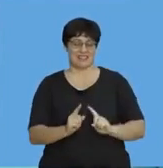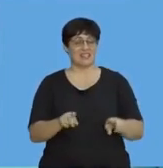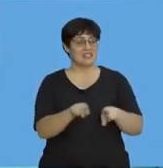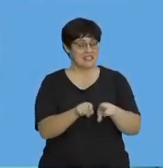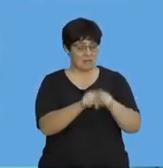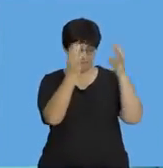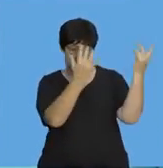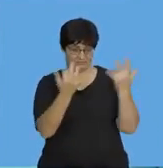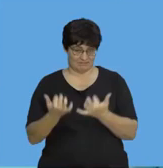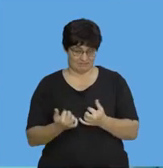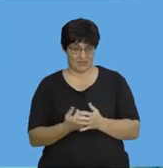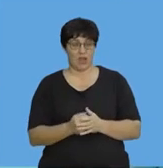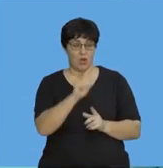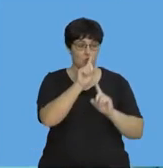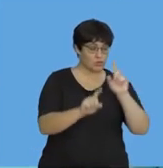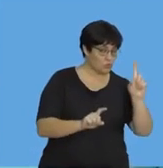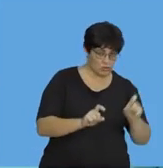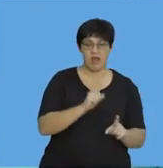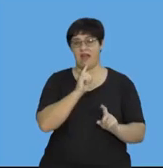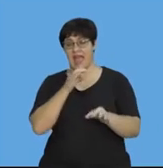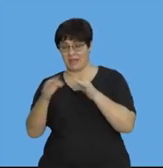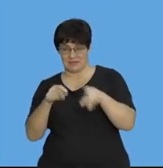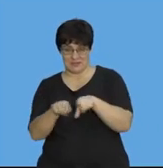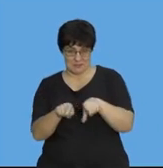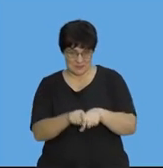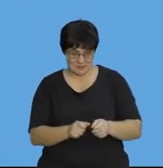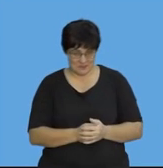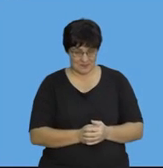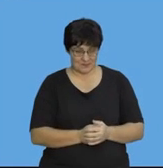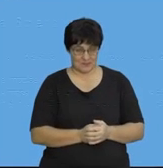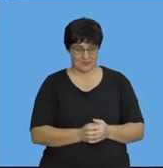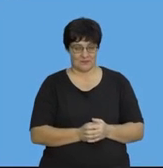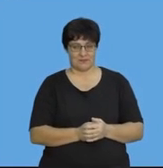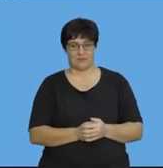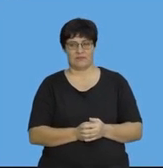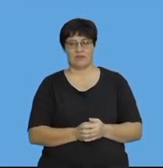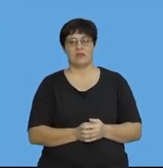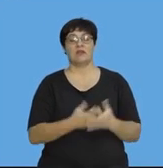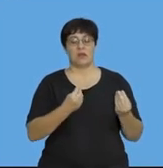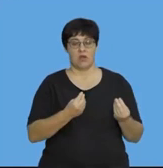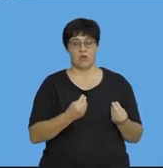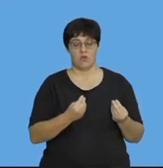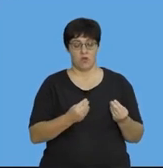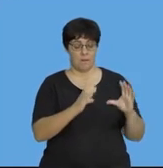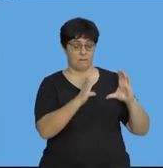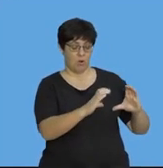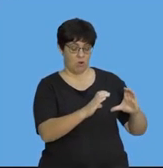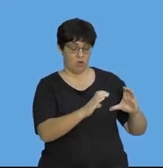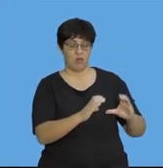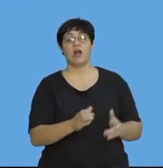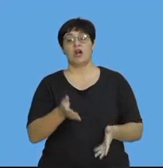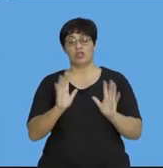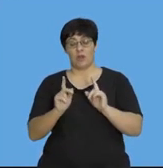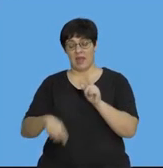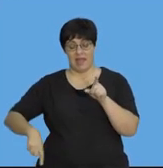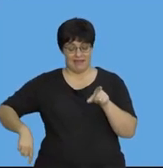explanation questions, because the two go together. So let's get going. All right. We have a soccer player who kicks a ball with an